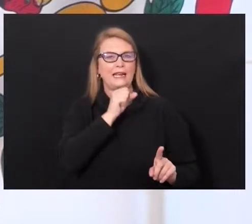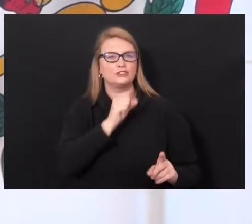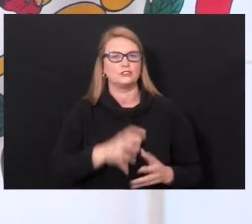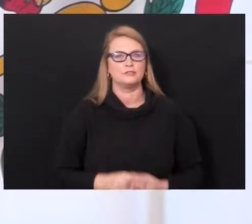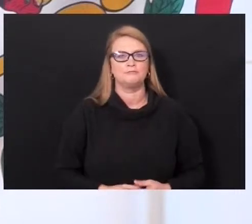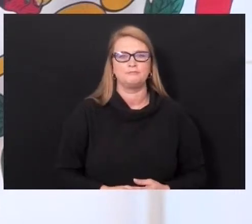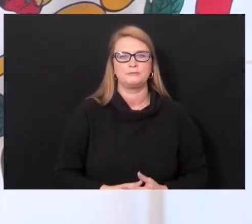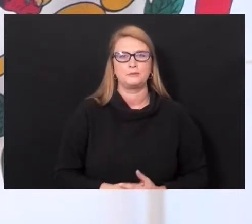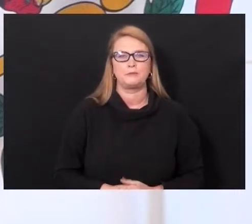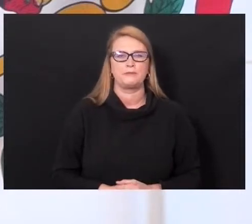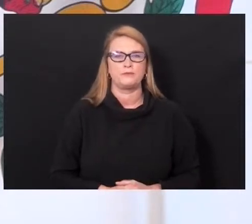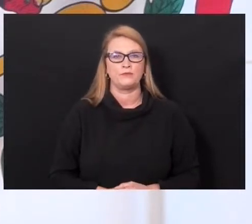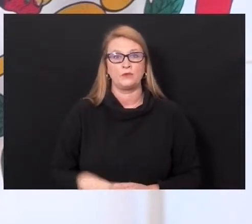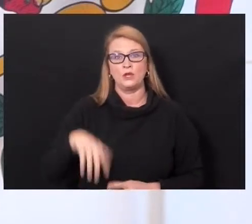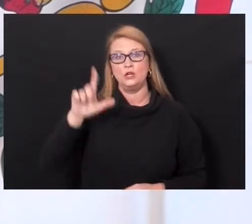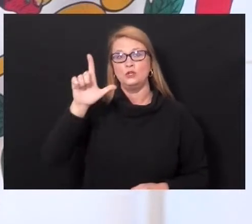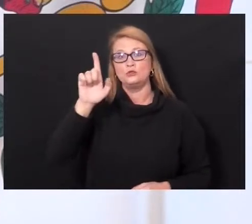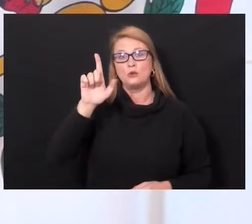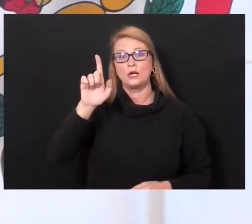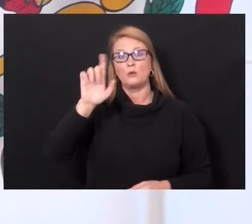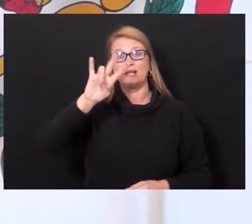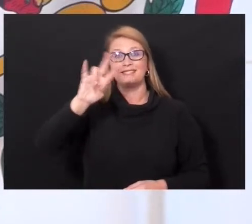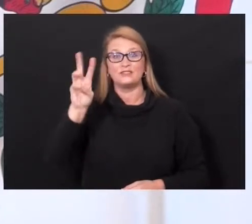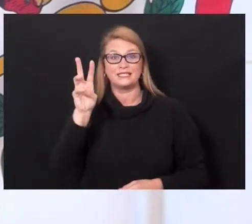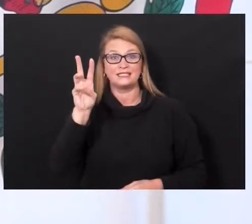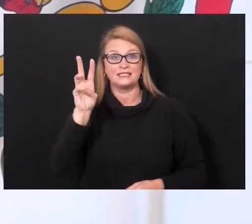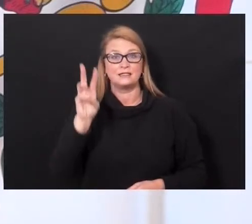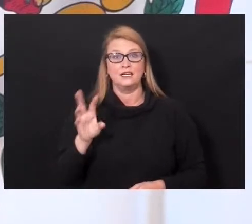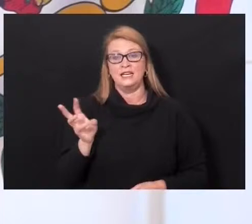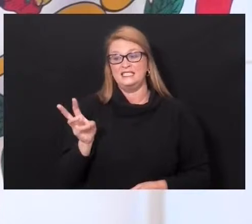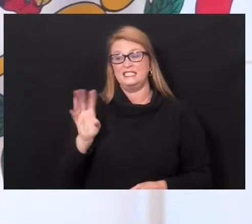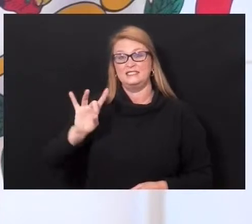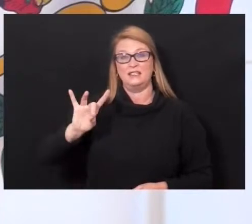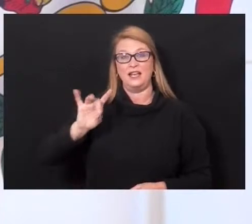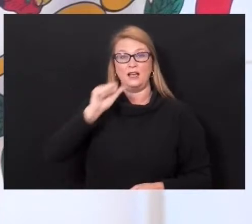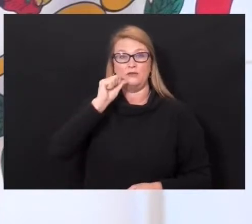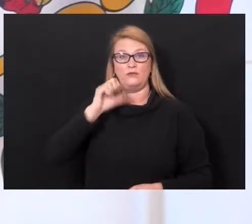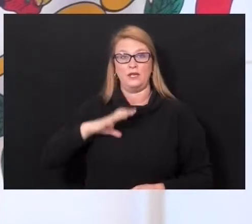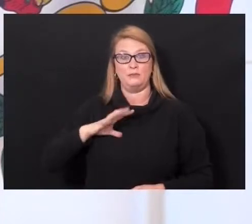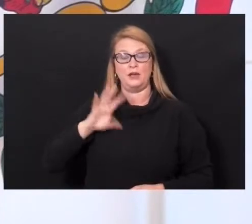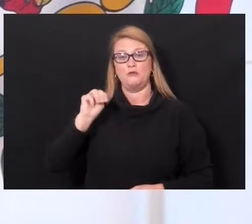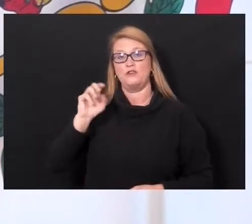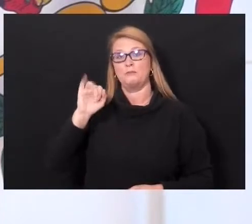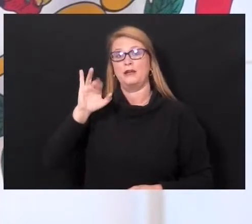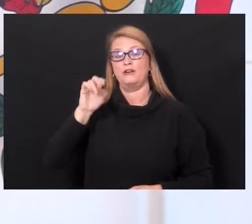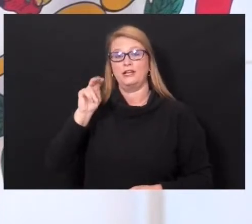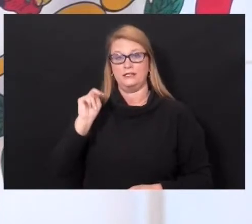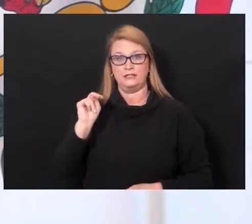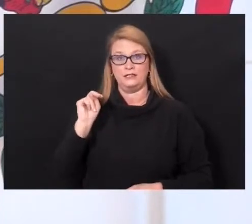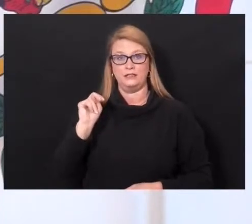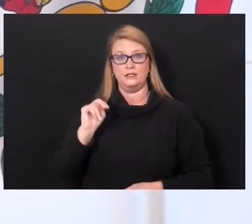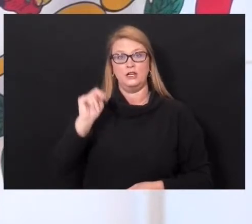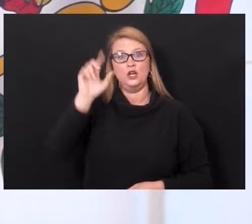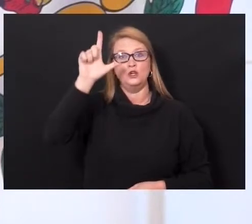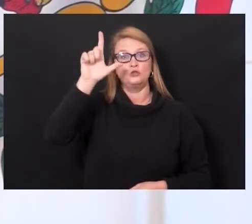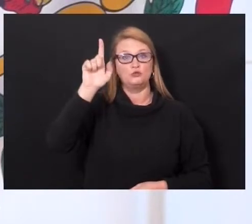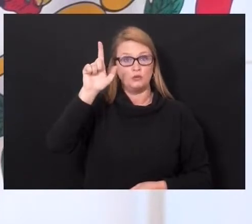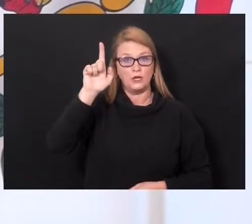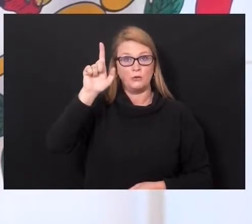our 21st 176th death is a 68-year-old female from Marion County. Our